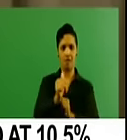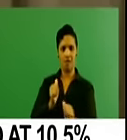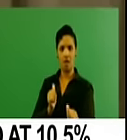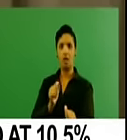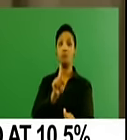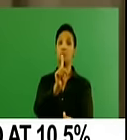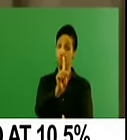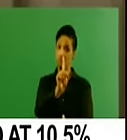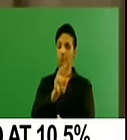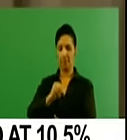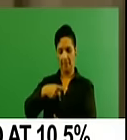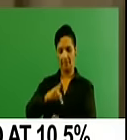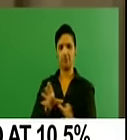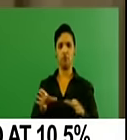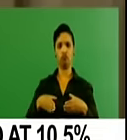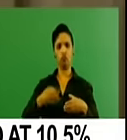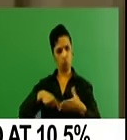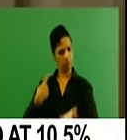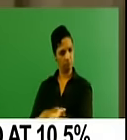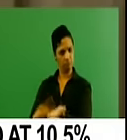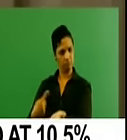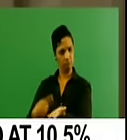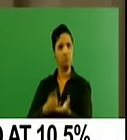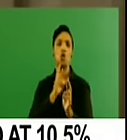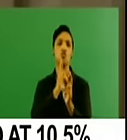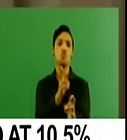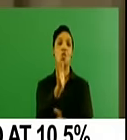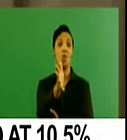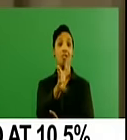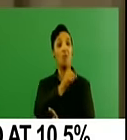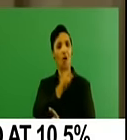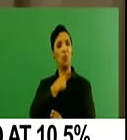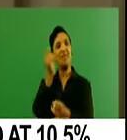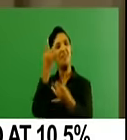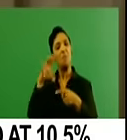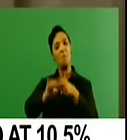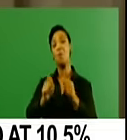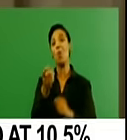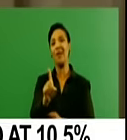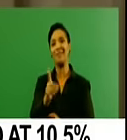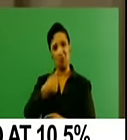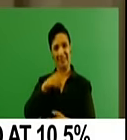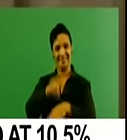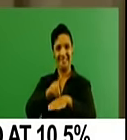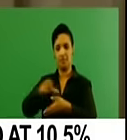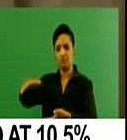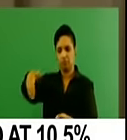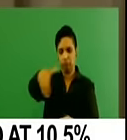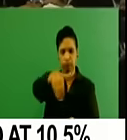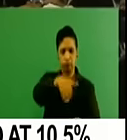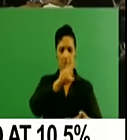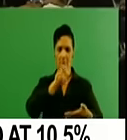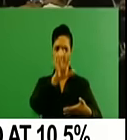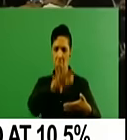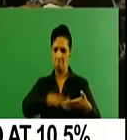the MPC will react appropriately based on the data that would be coming our way.